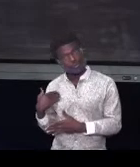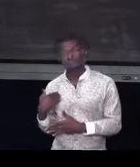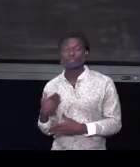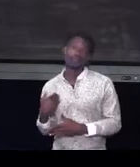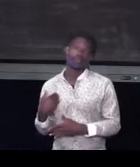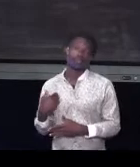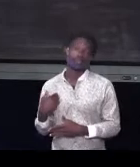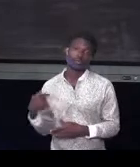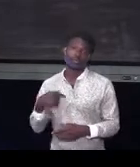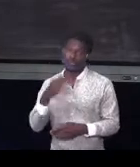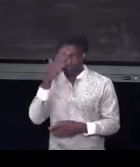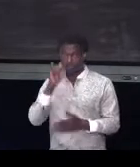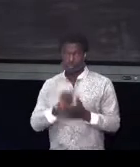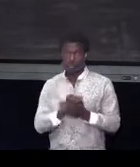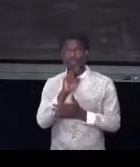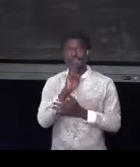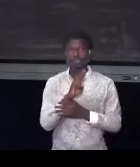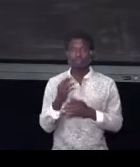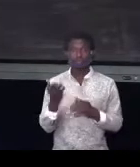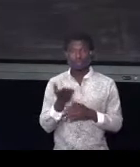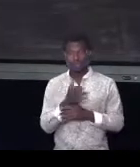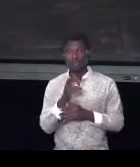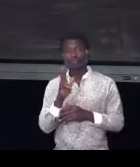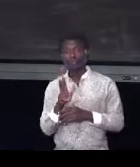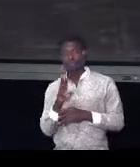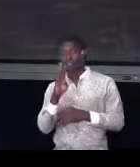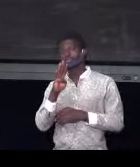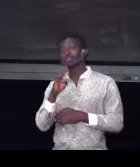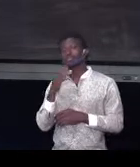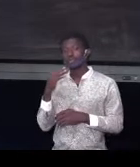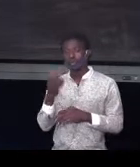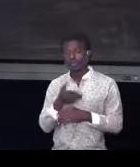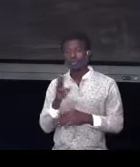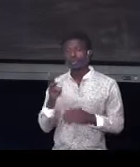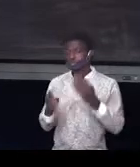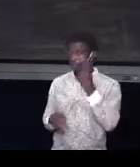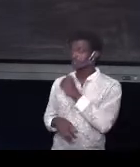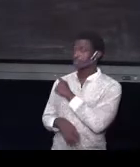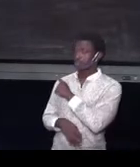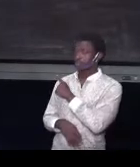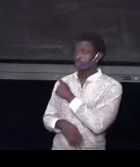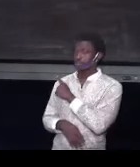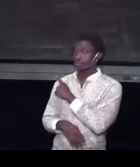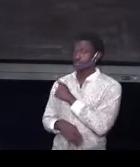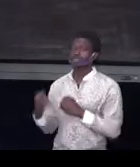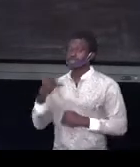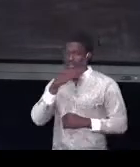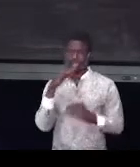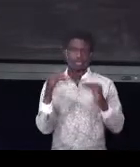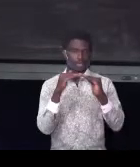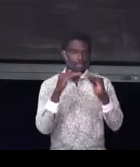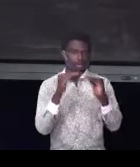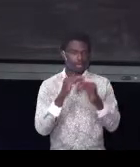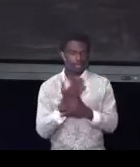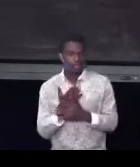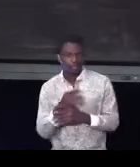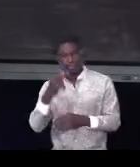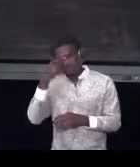before in the previous slides that 2/3, 4/6, 8/12, 16/24, 6/9 are